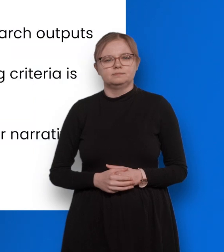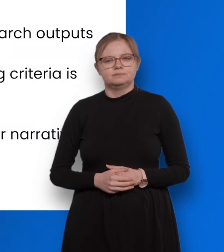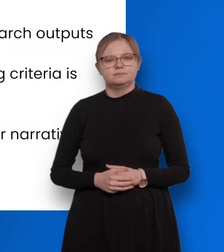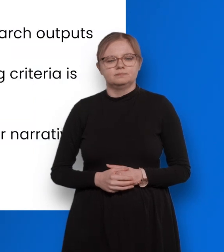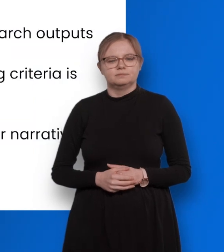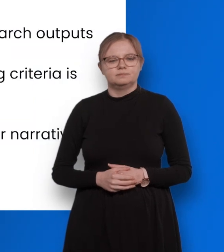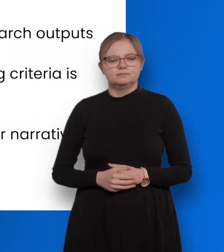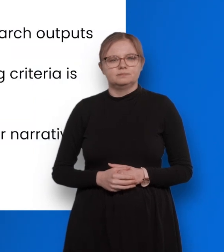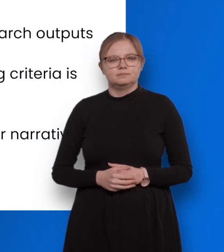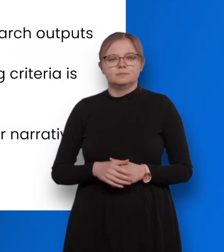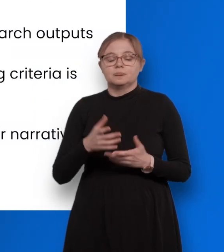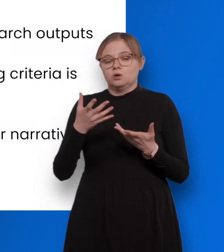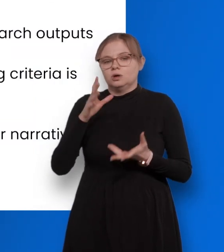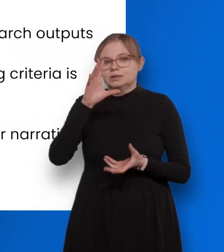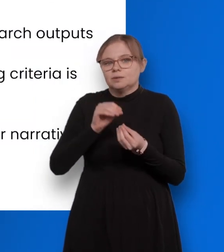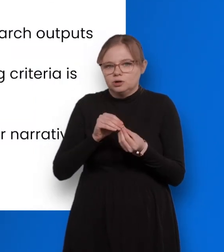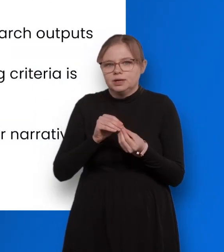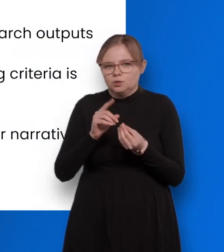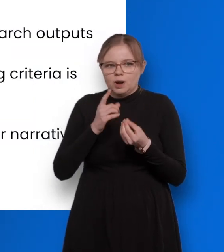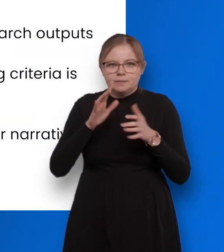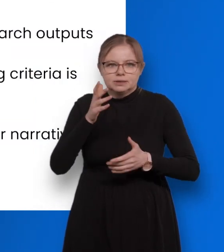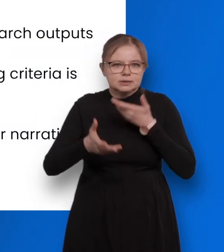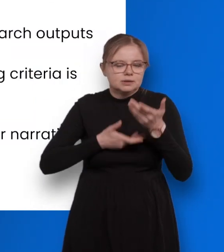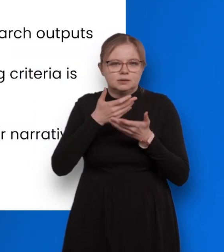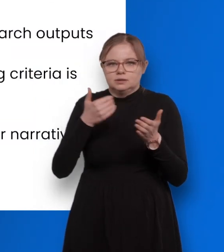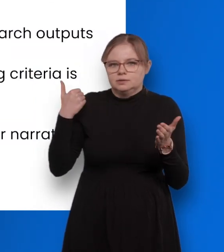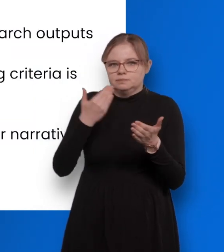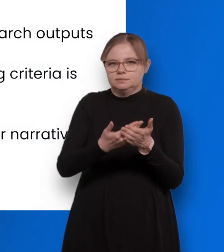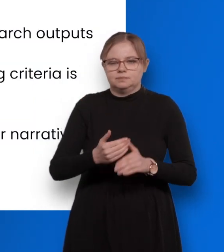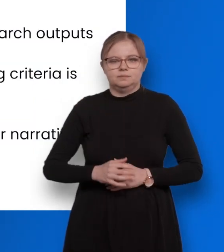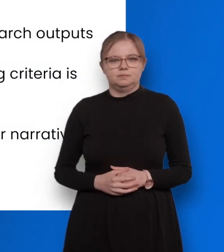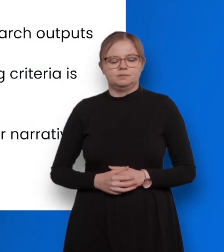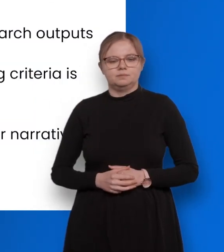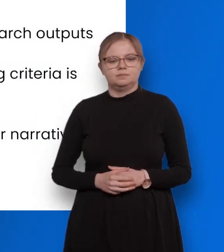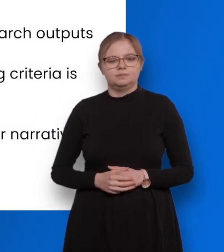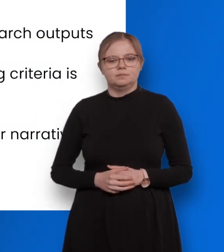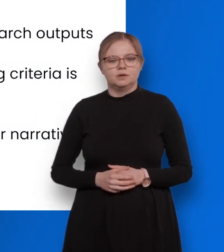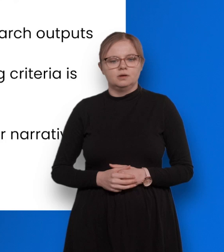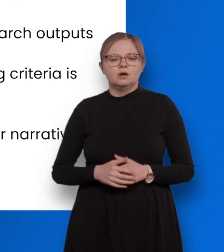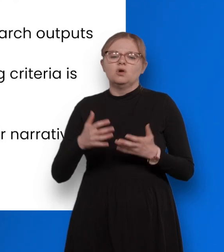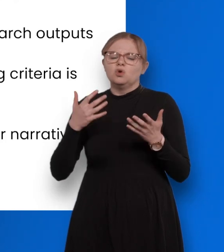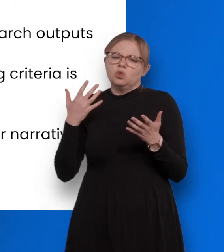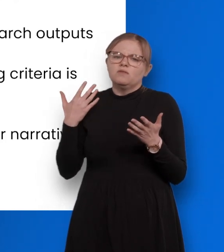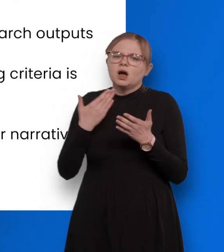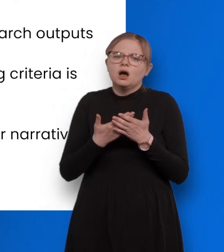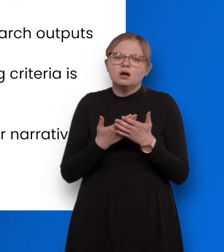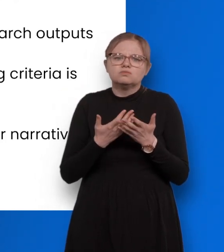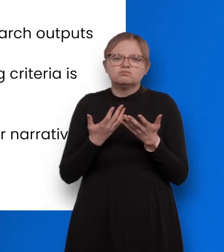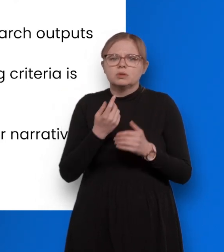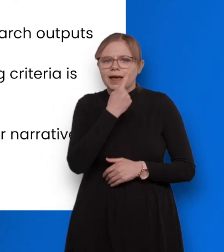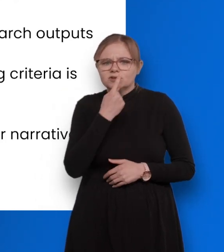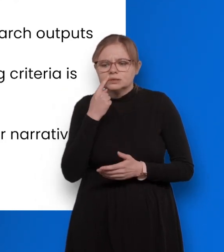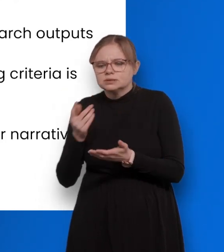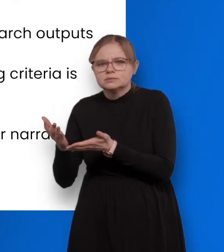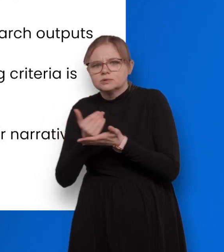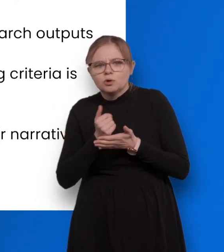So just to kind of summarize at least what I've discussed up until now. So far, the evidence from the applicants and reviewers is that the